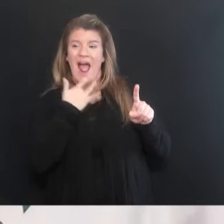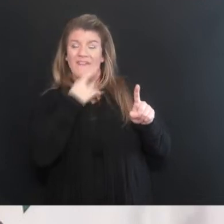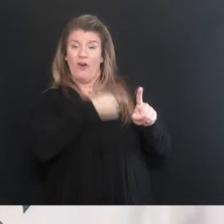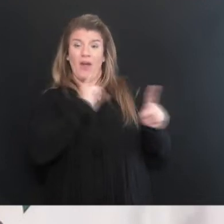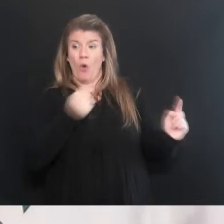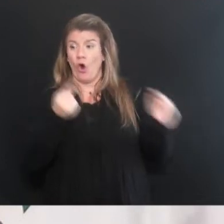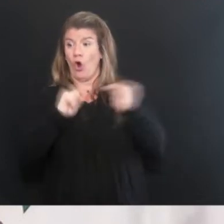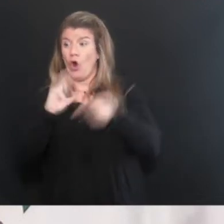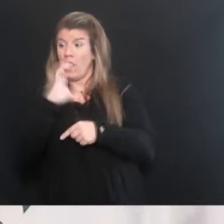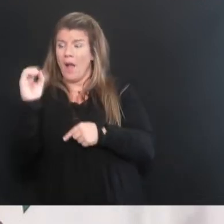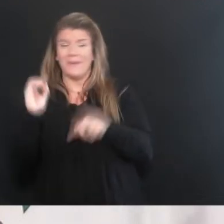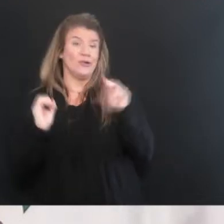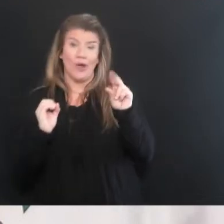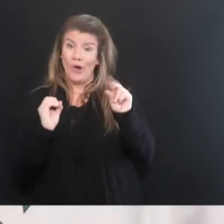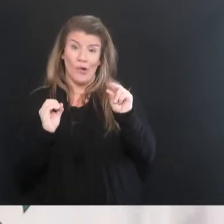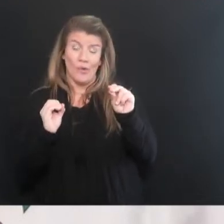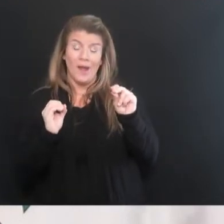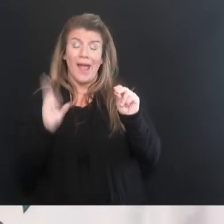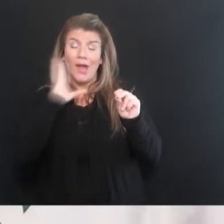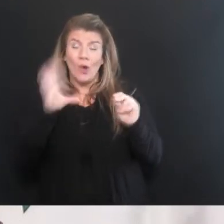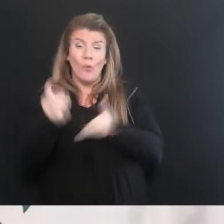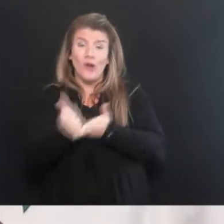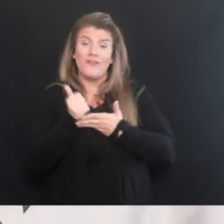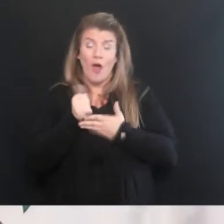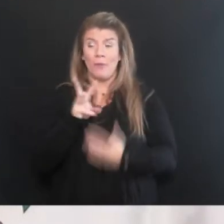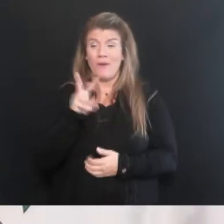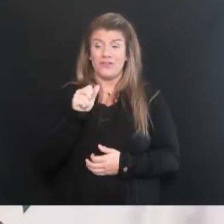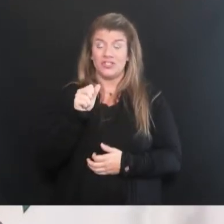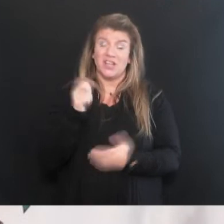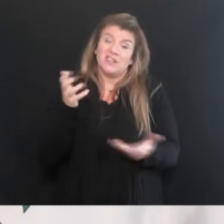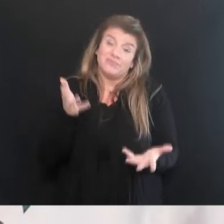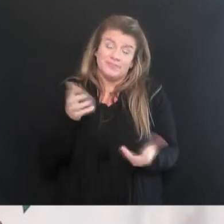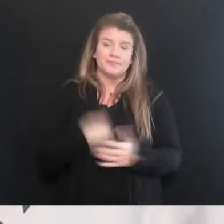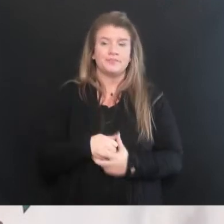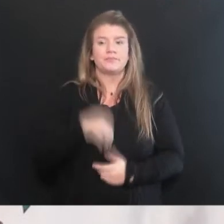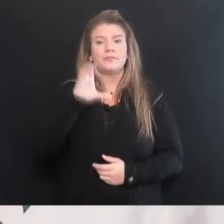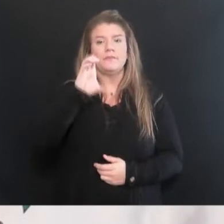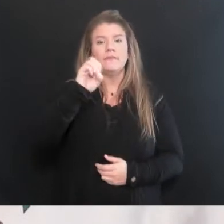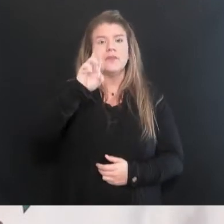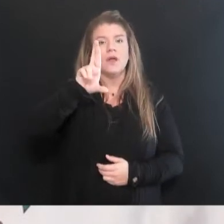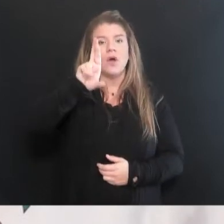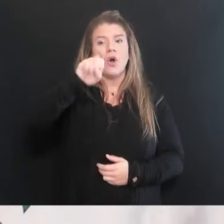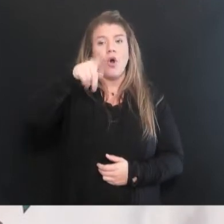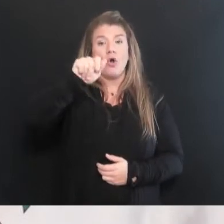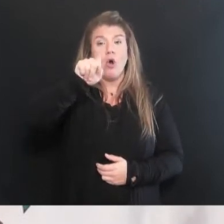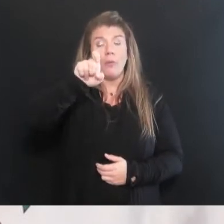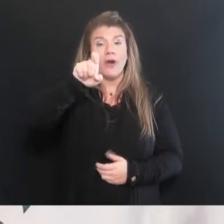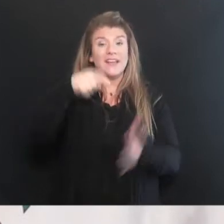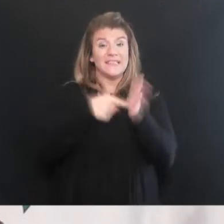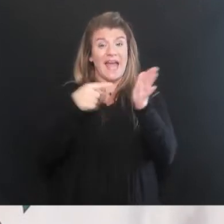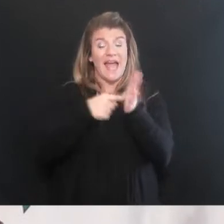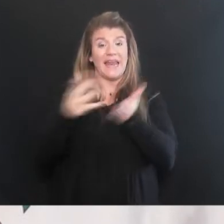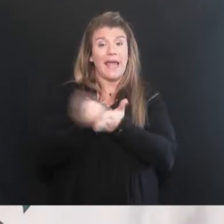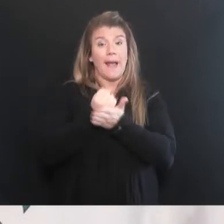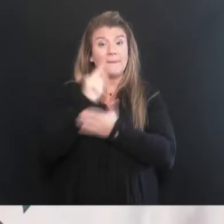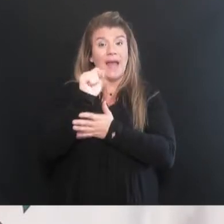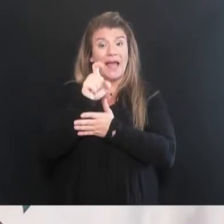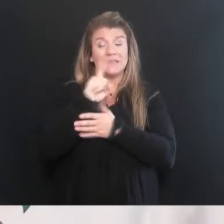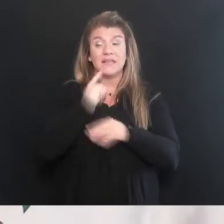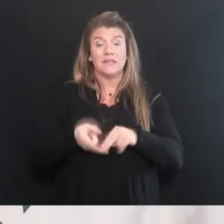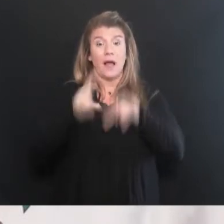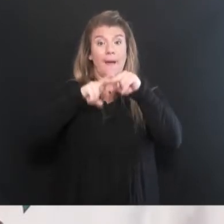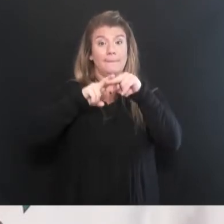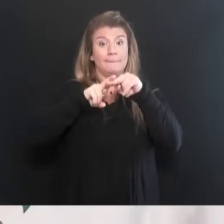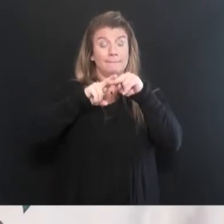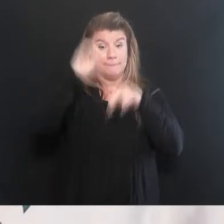way, and it would surely have helped West Virginia an awful lot. Our corporate net income tax up 60.5%. It's